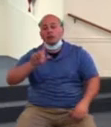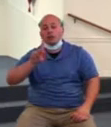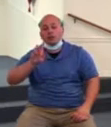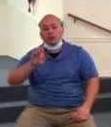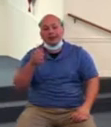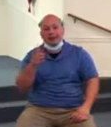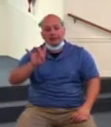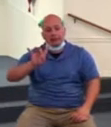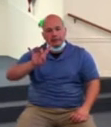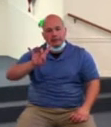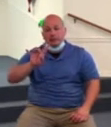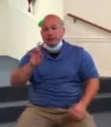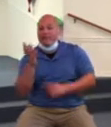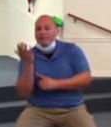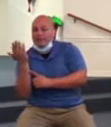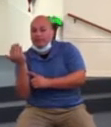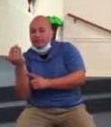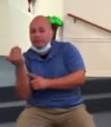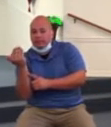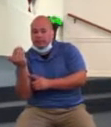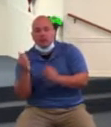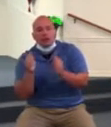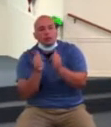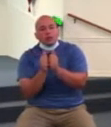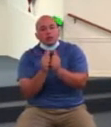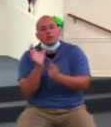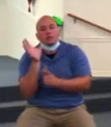15, with the parents.